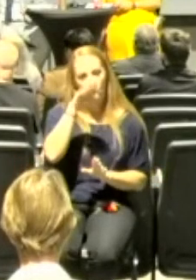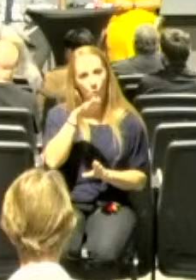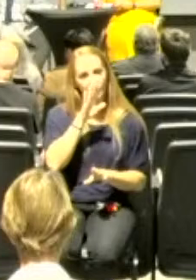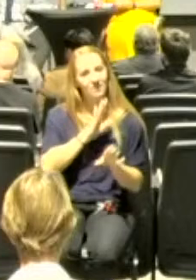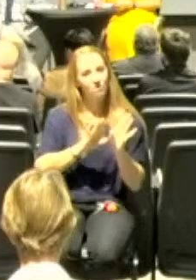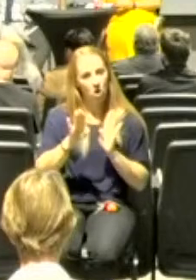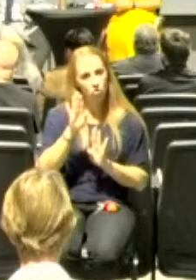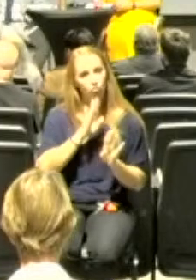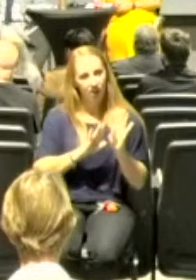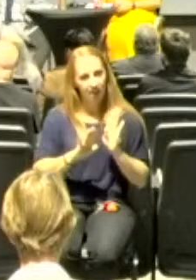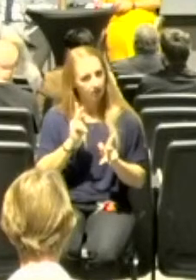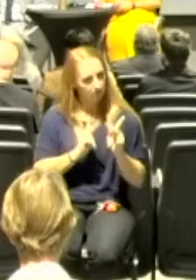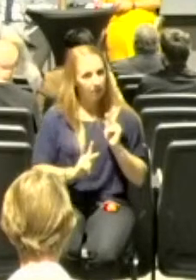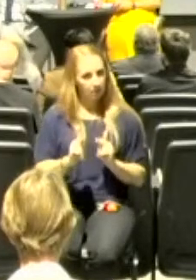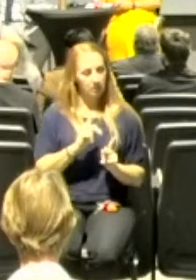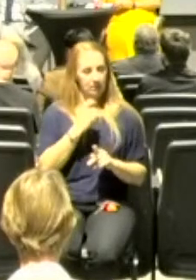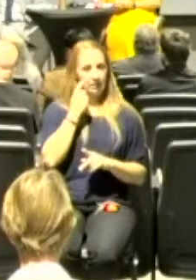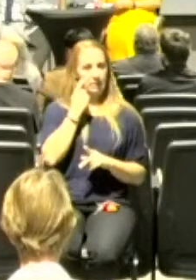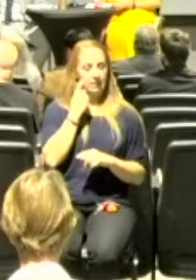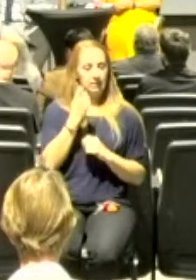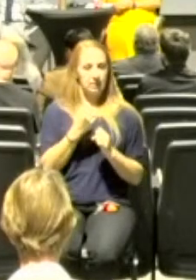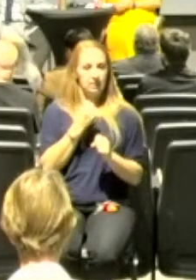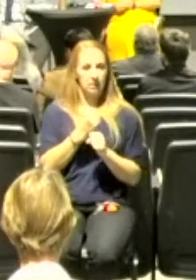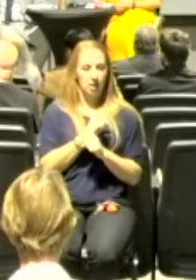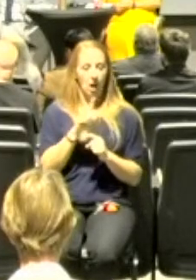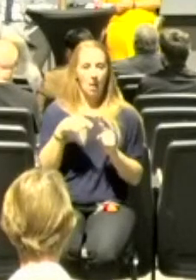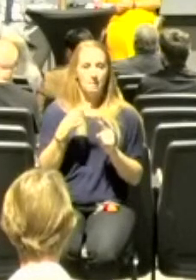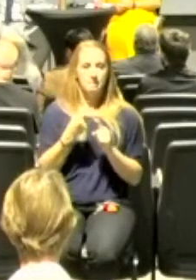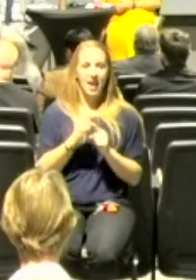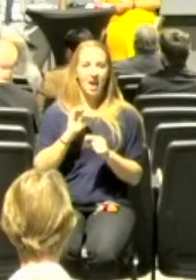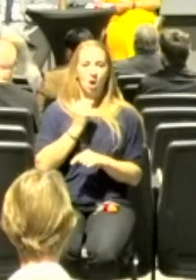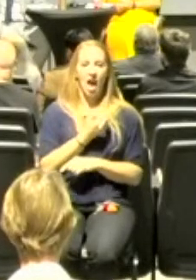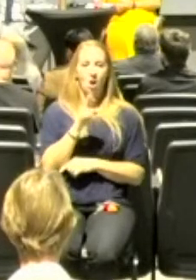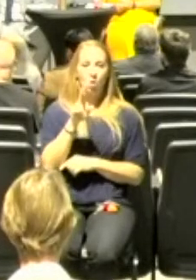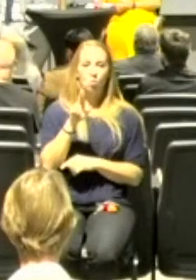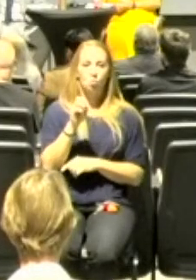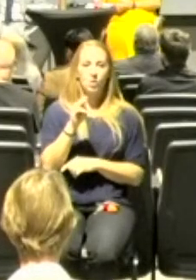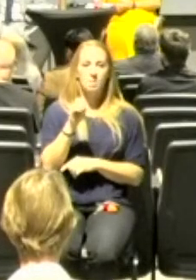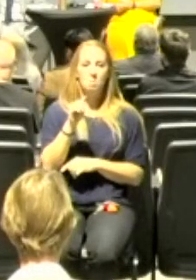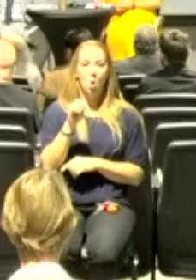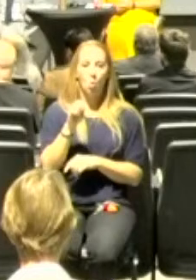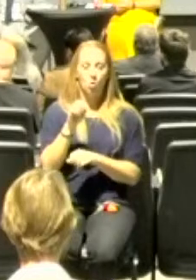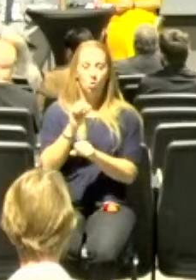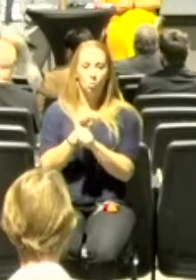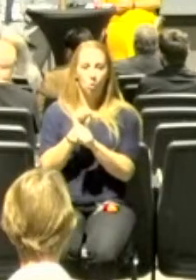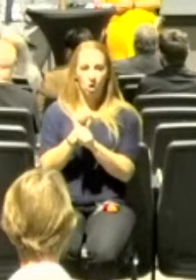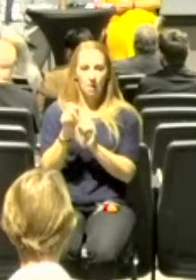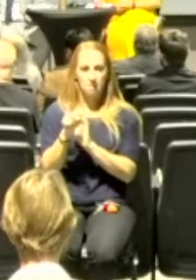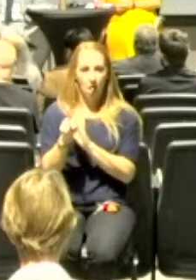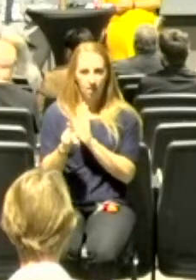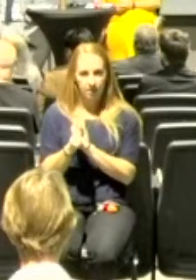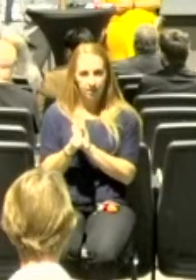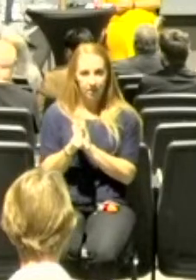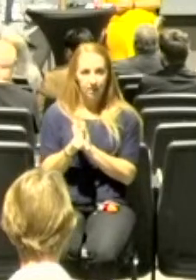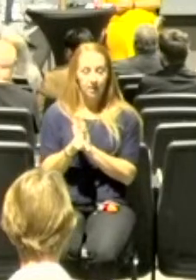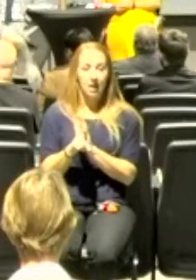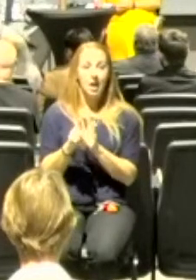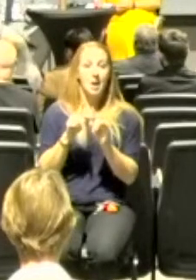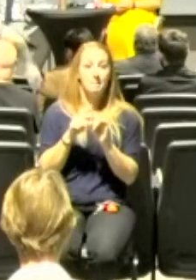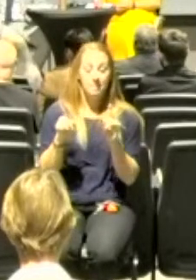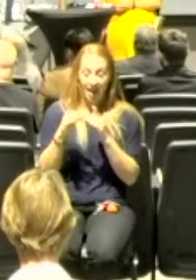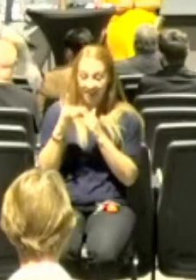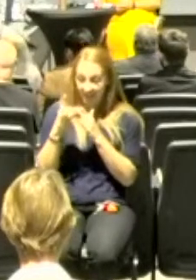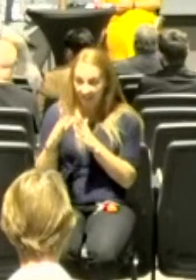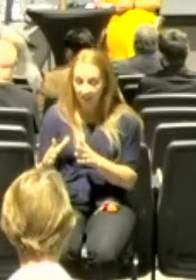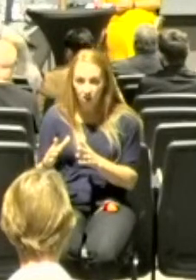people this past year around our remote work policy. But as I share with oftentimes our governance leaders when I meet